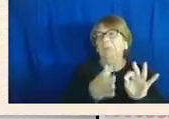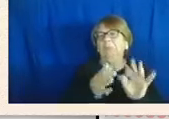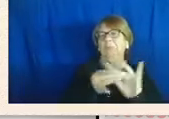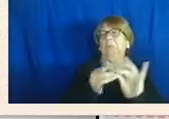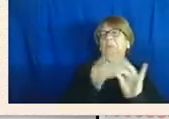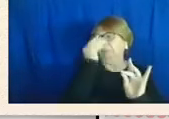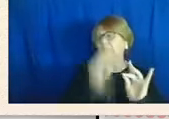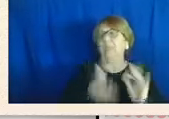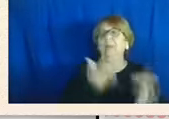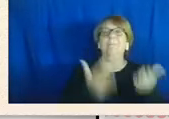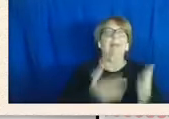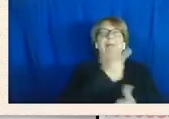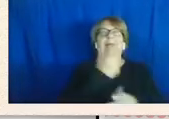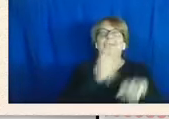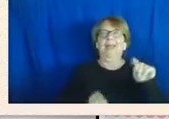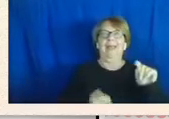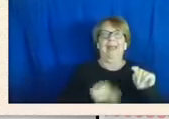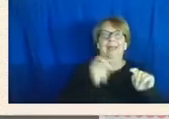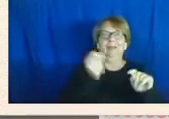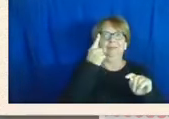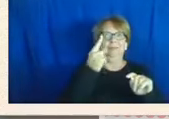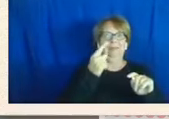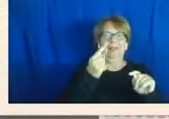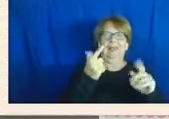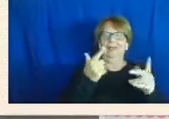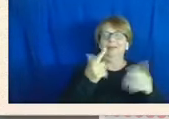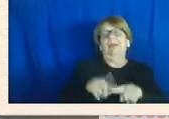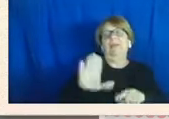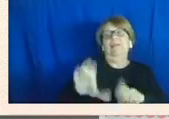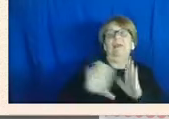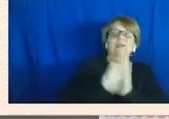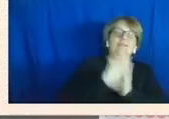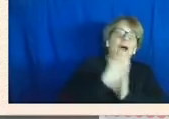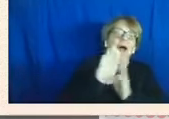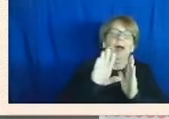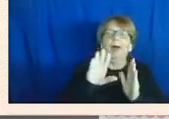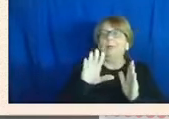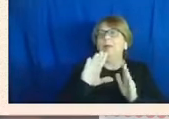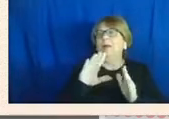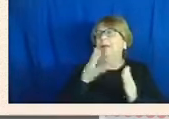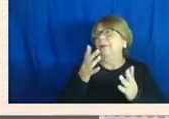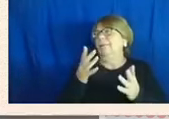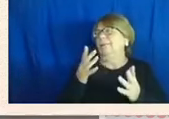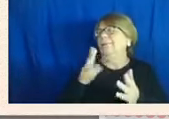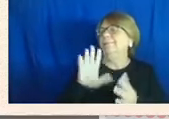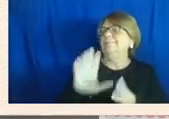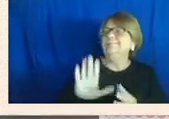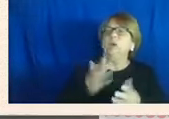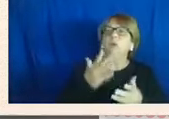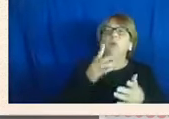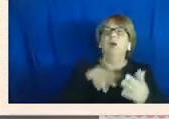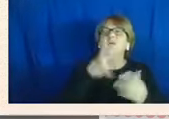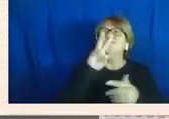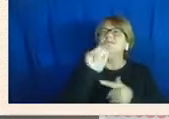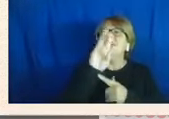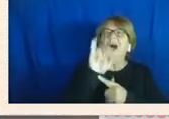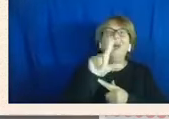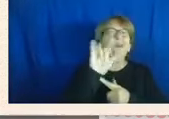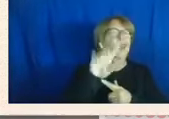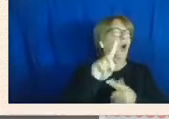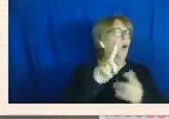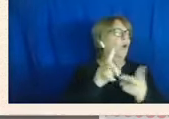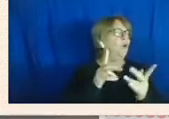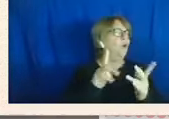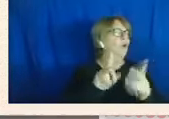understand, depending on their developmental level, what like a viral load is and how long, things live on surfaces, and so on. So keep